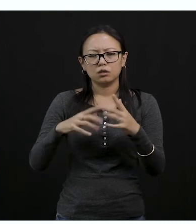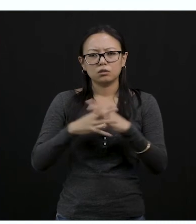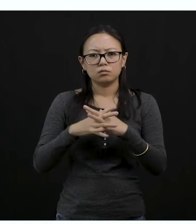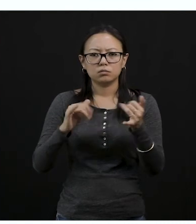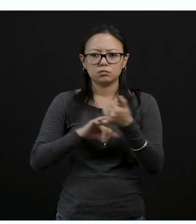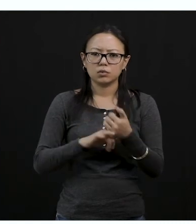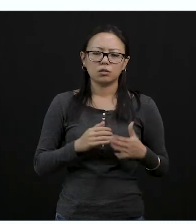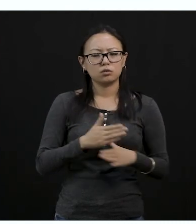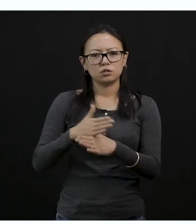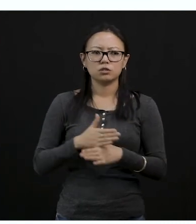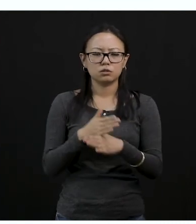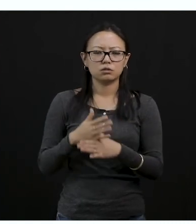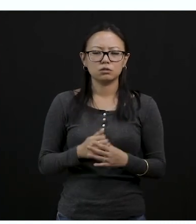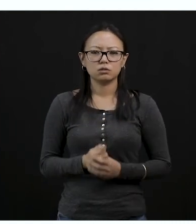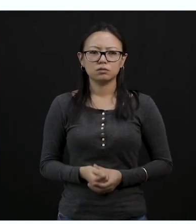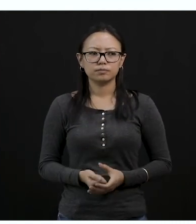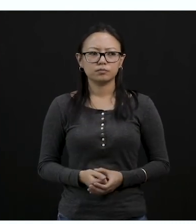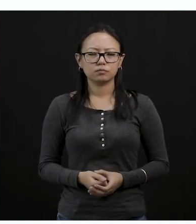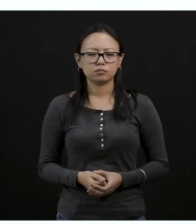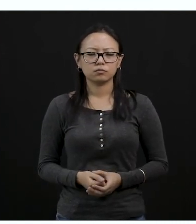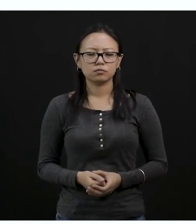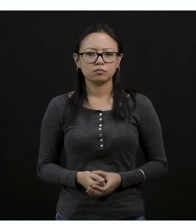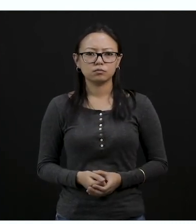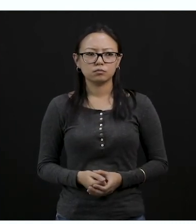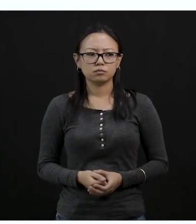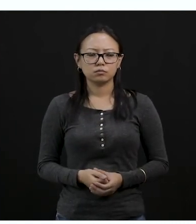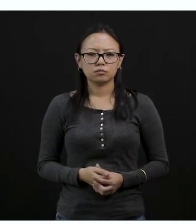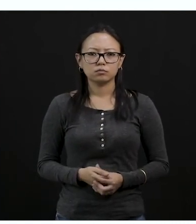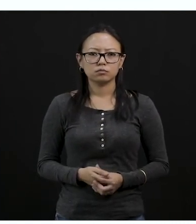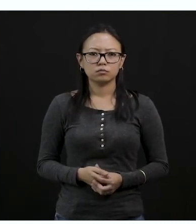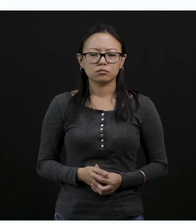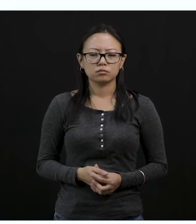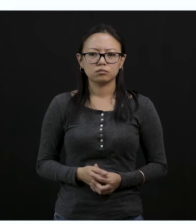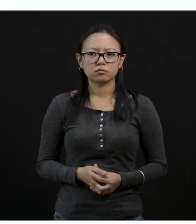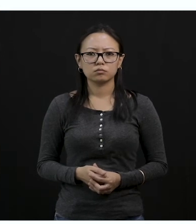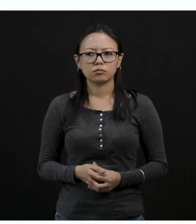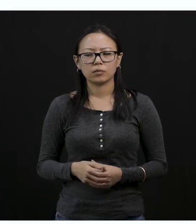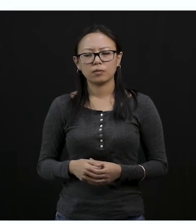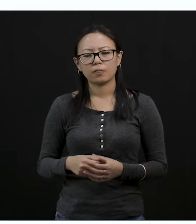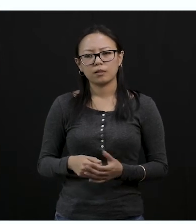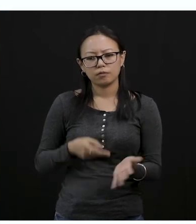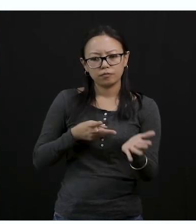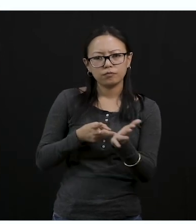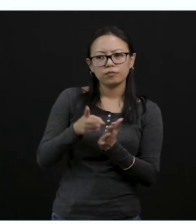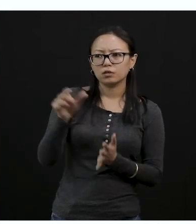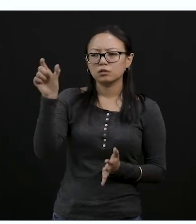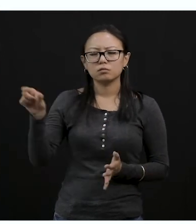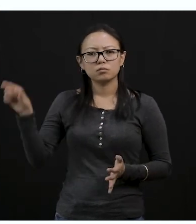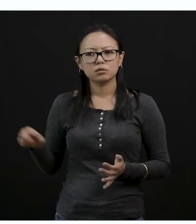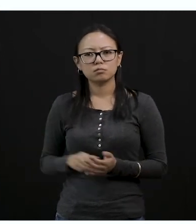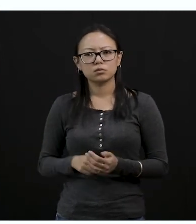to television, where they do not have they are not wealthy enough to have televisions, right? For